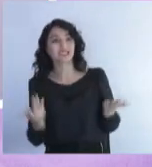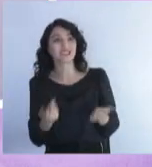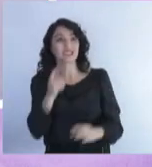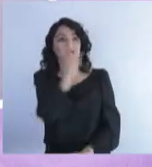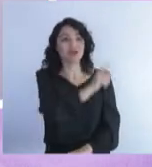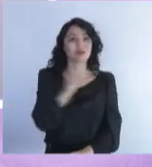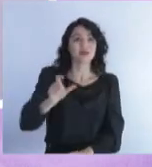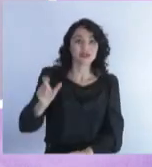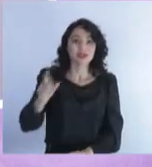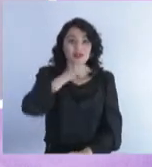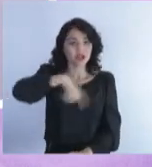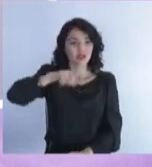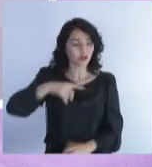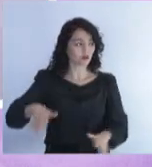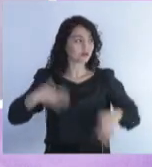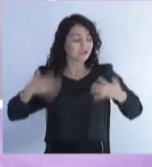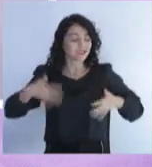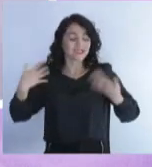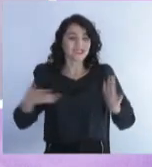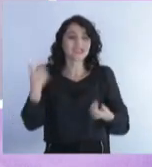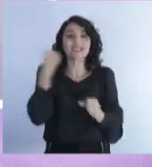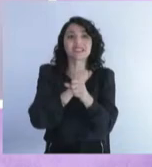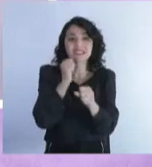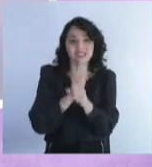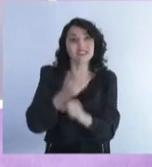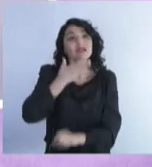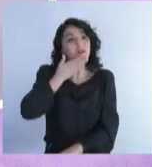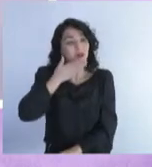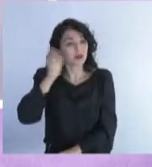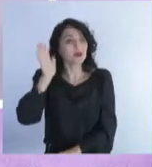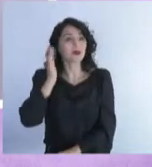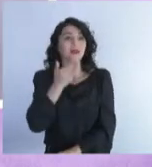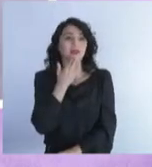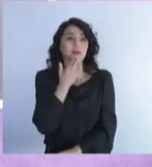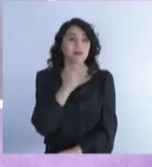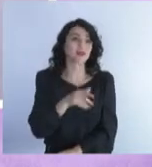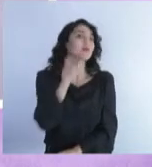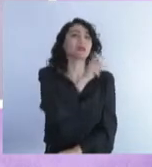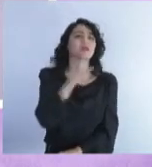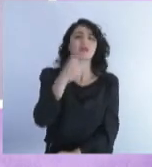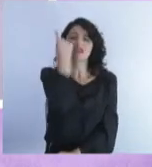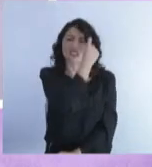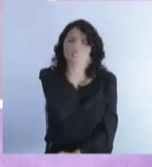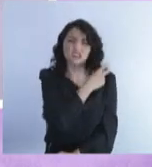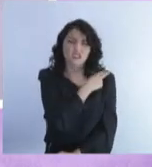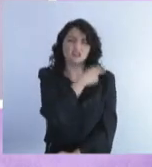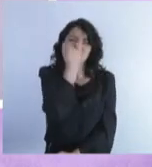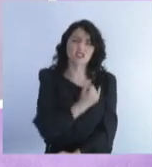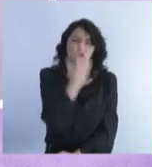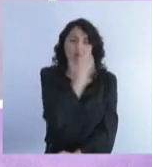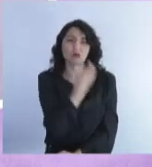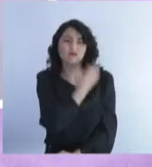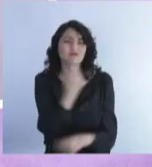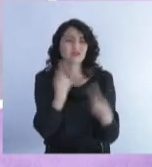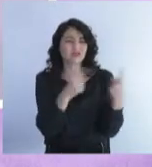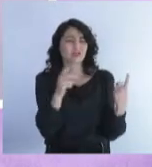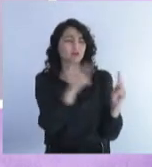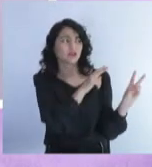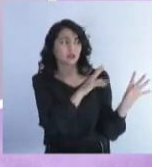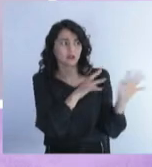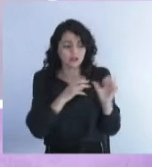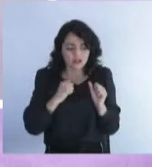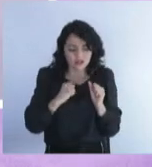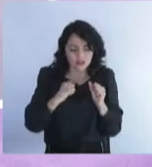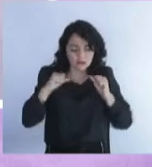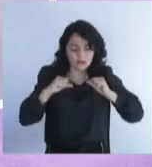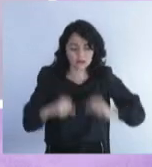on the team catch that mood and they perform better. If the boss is stressed and anxious, people catch that mood